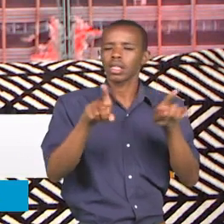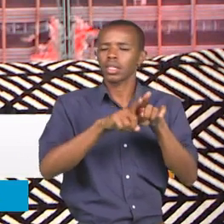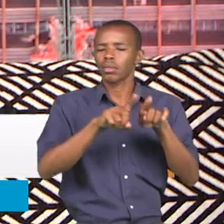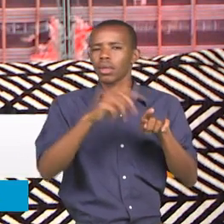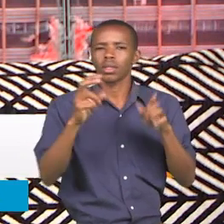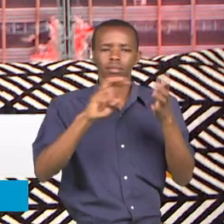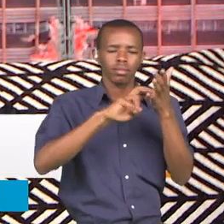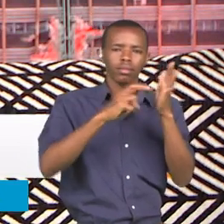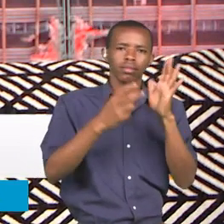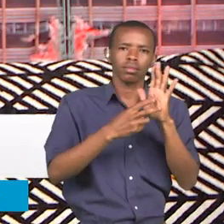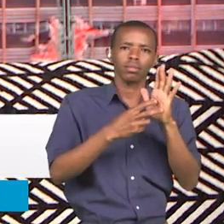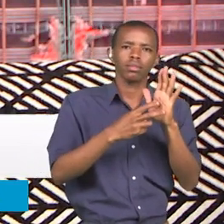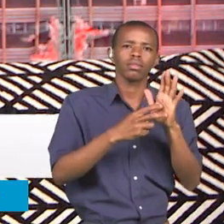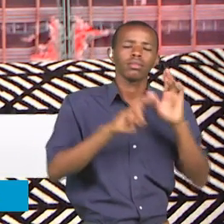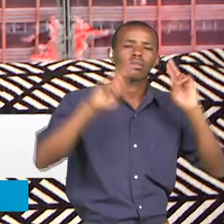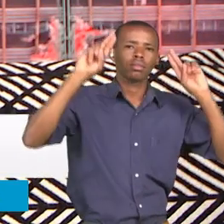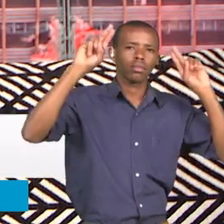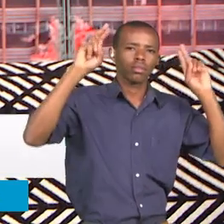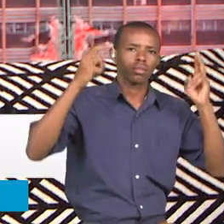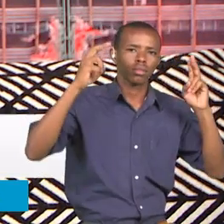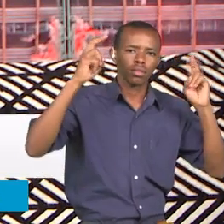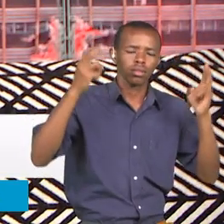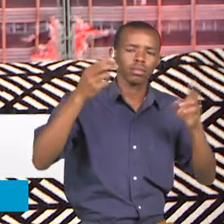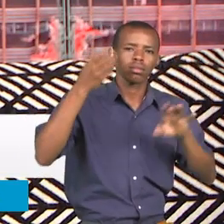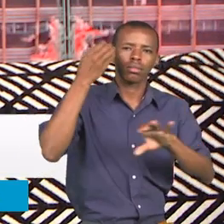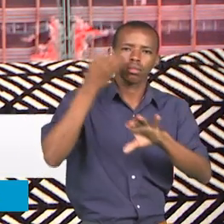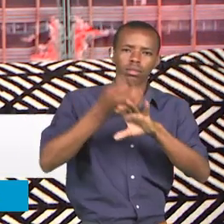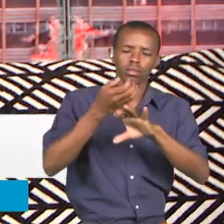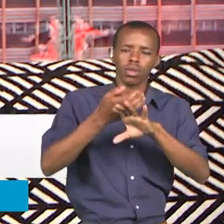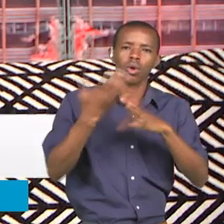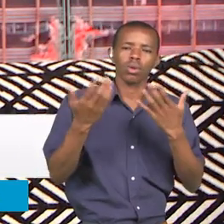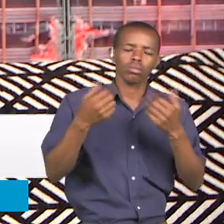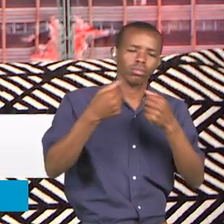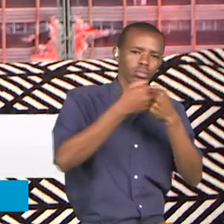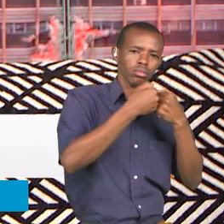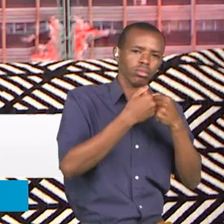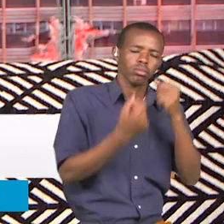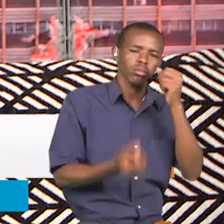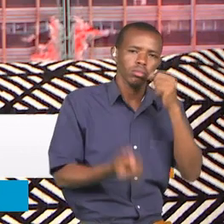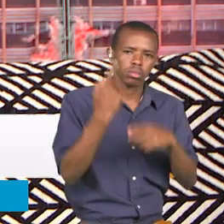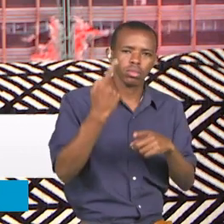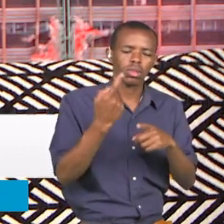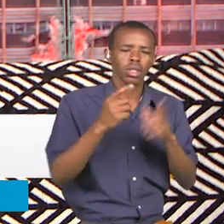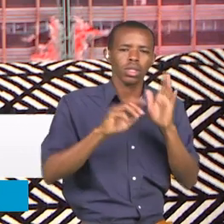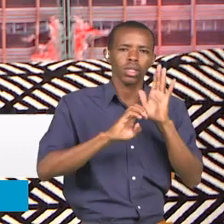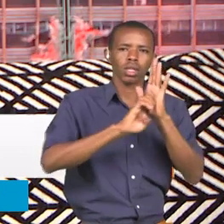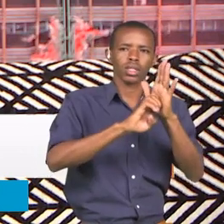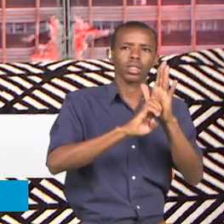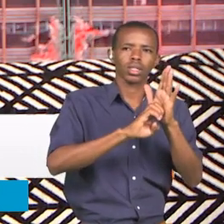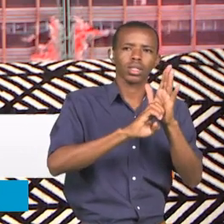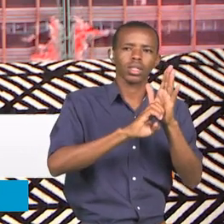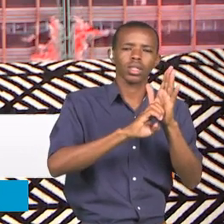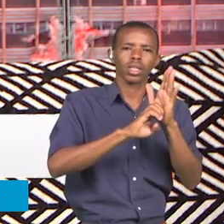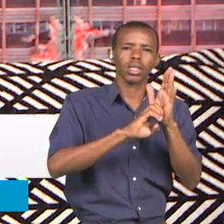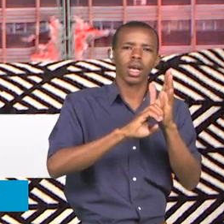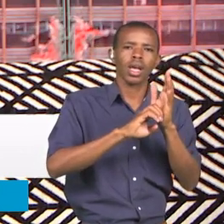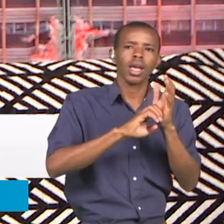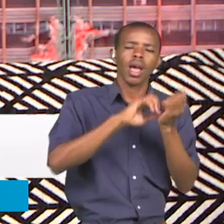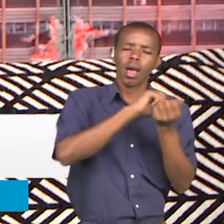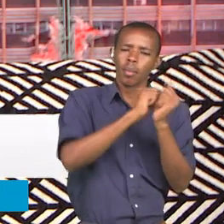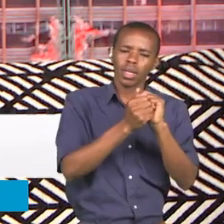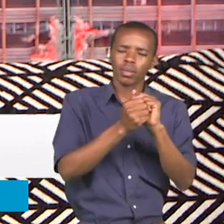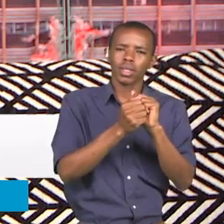contract, mm-hmm, there are issues of difficulty. Where difficulties arise, for example, yeah, they are open to amendments, mm-hmm,